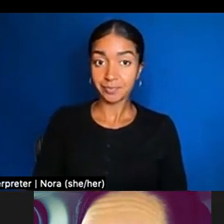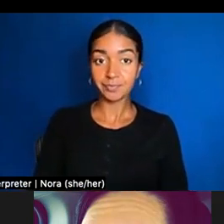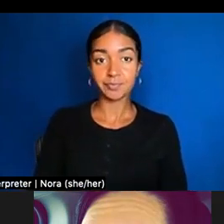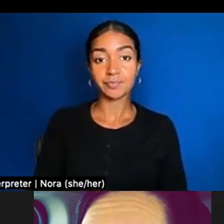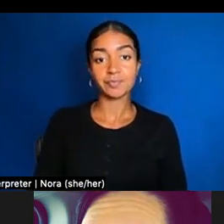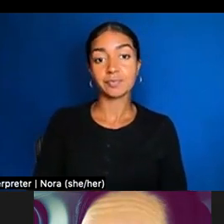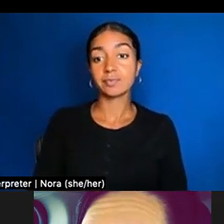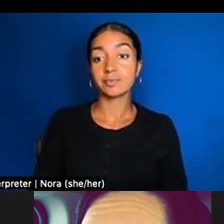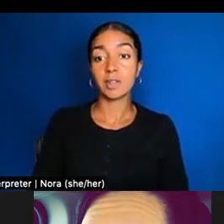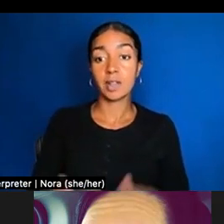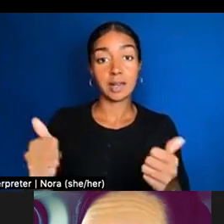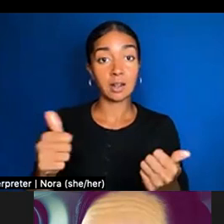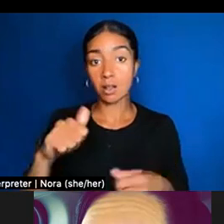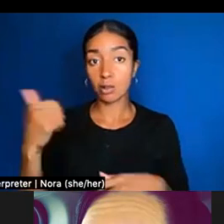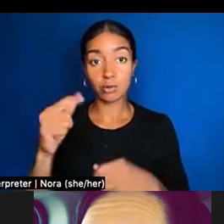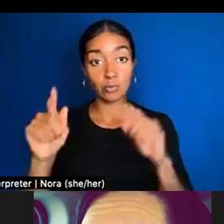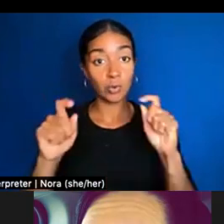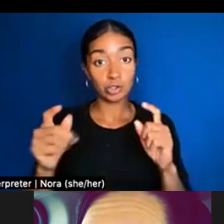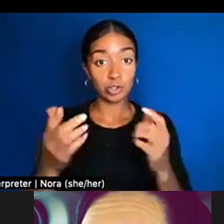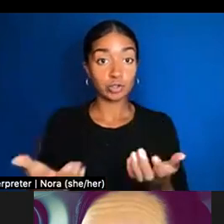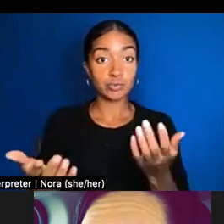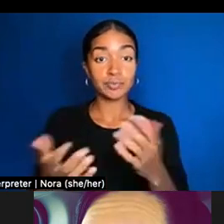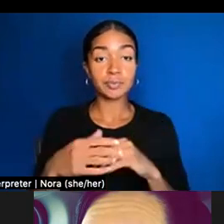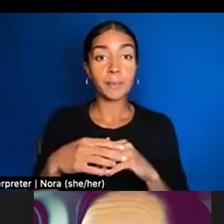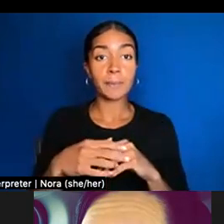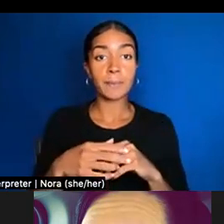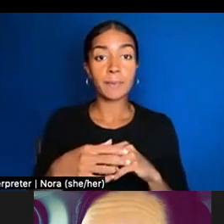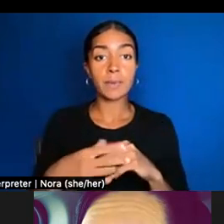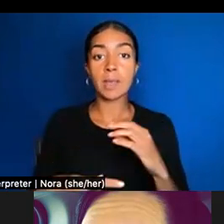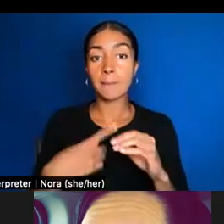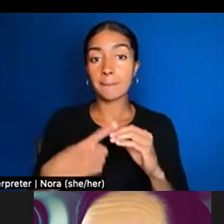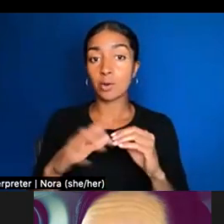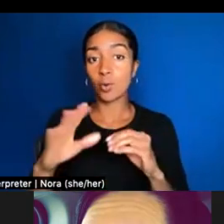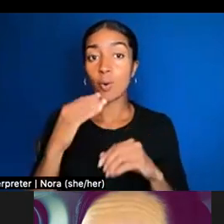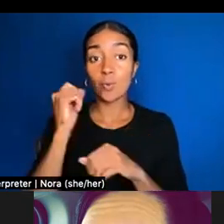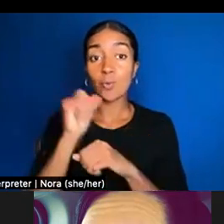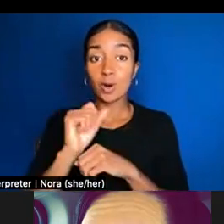Any other questions about the remaining homework?